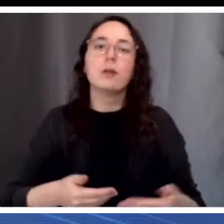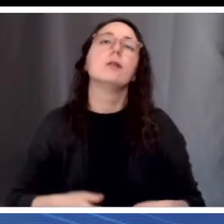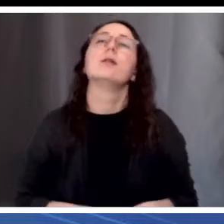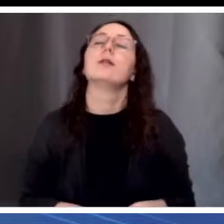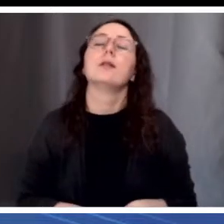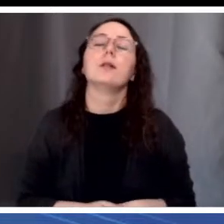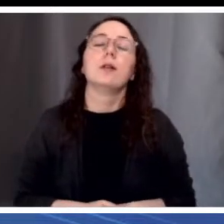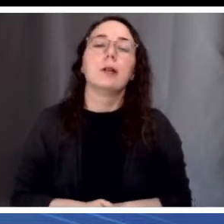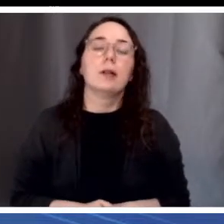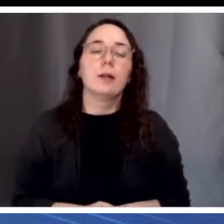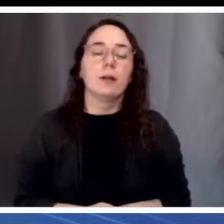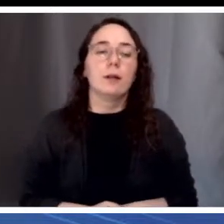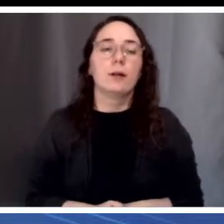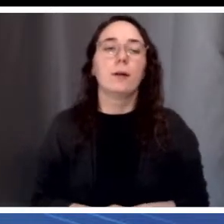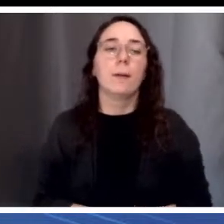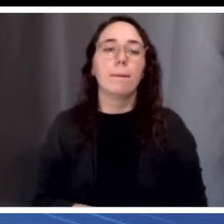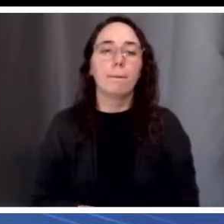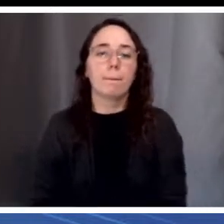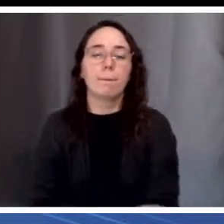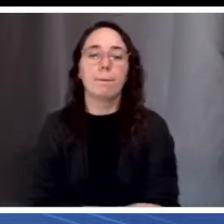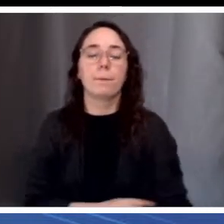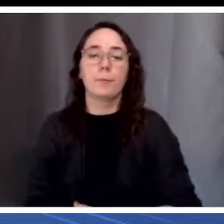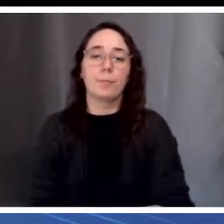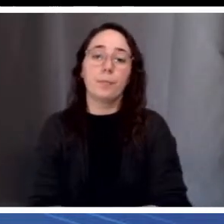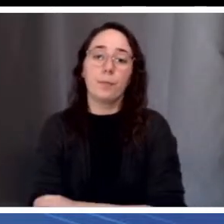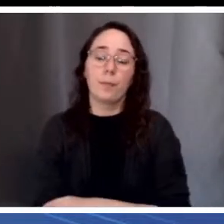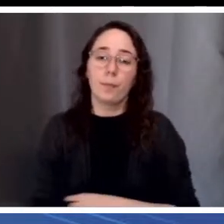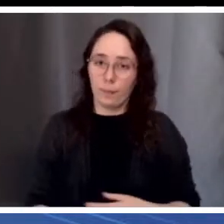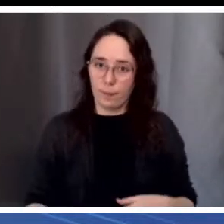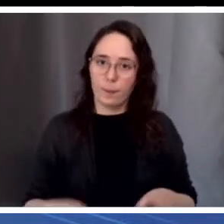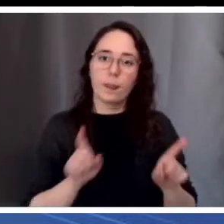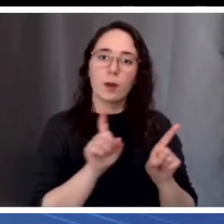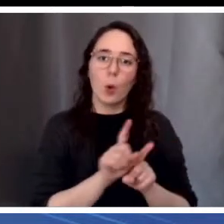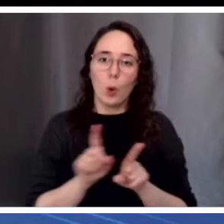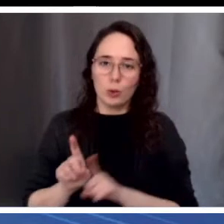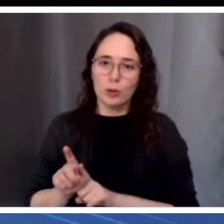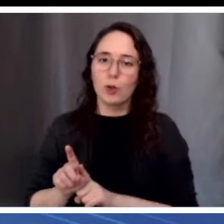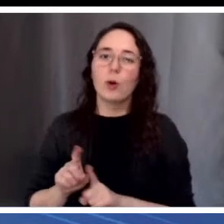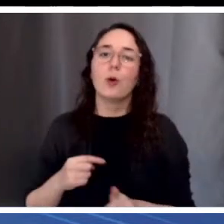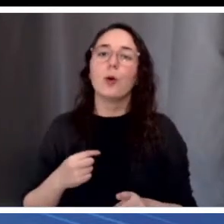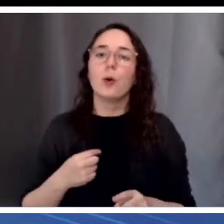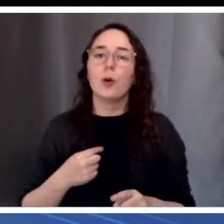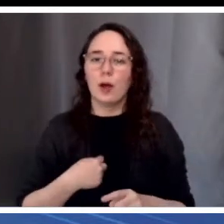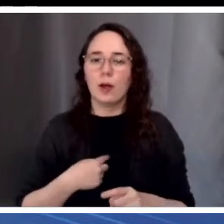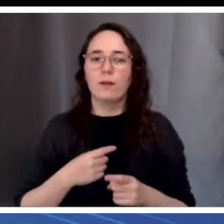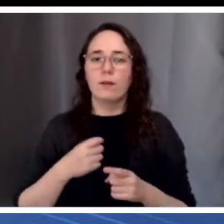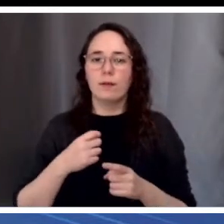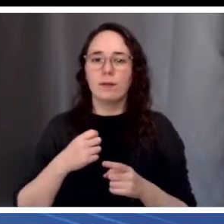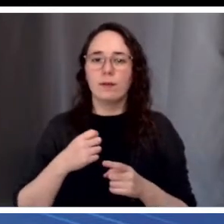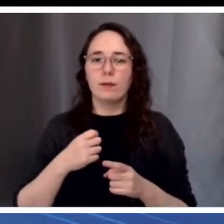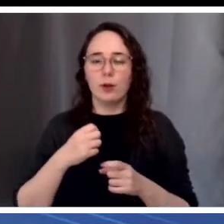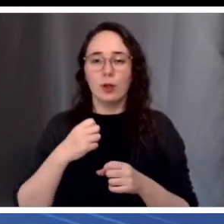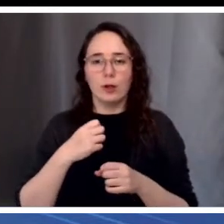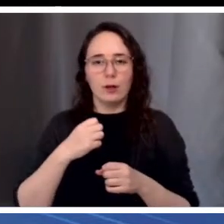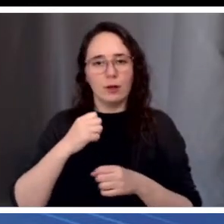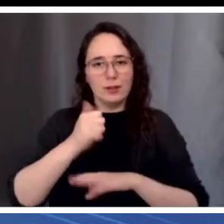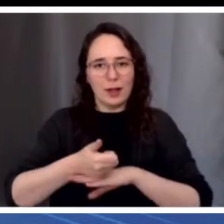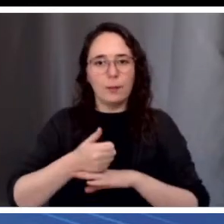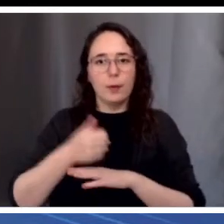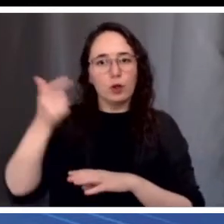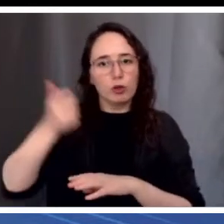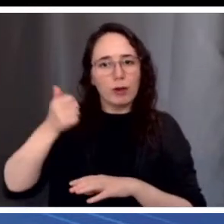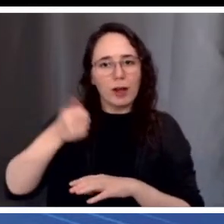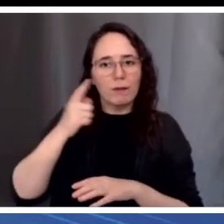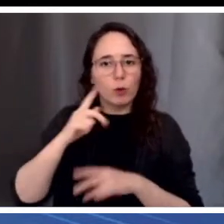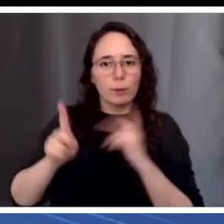addition to that, I have created grants for individuals that are in grad school that are in